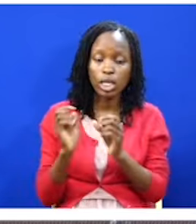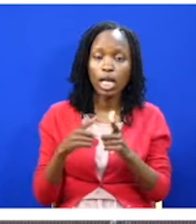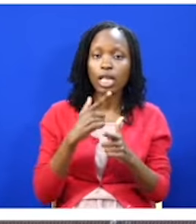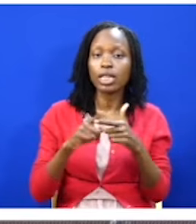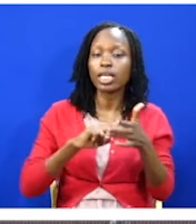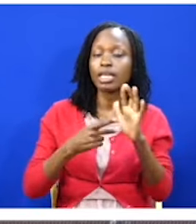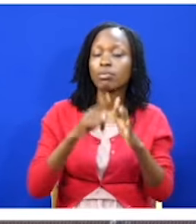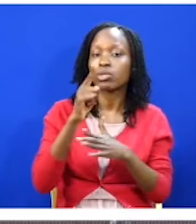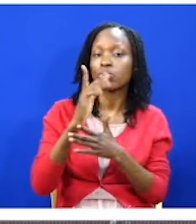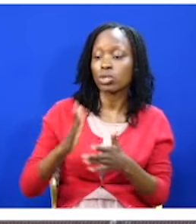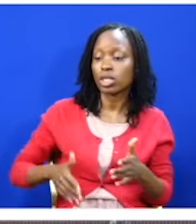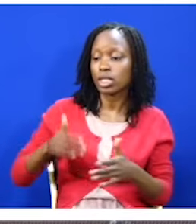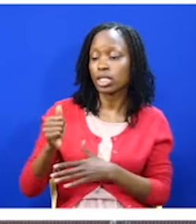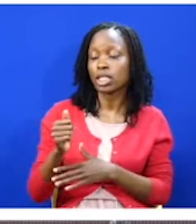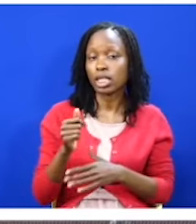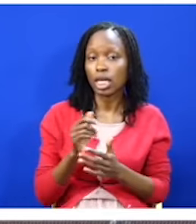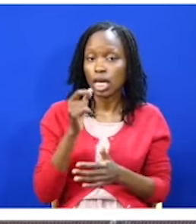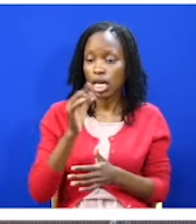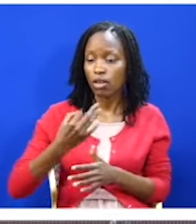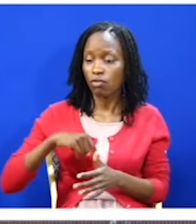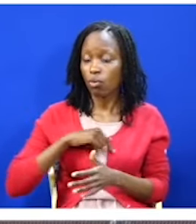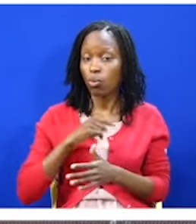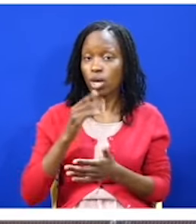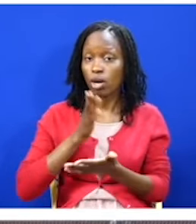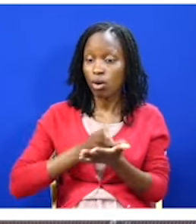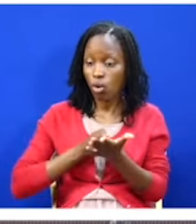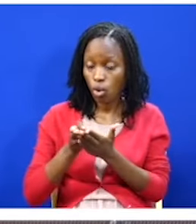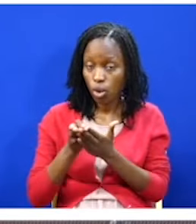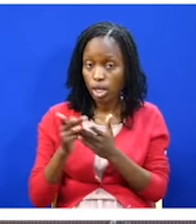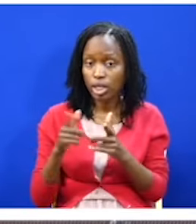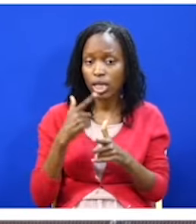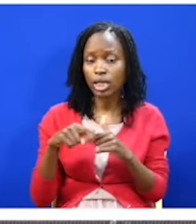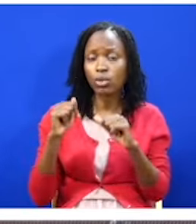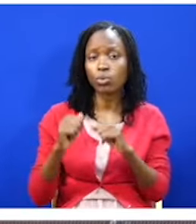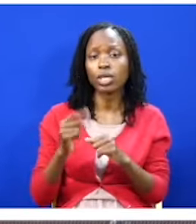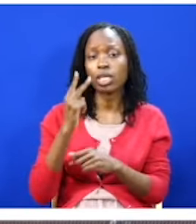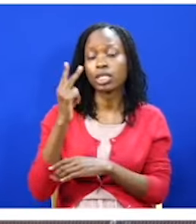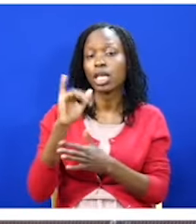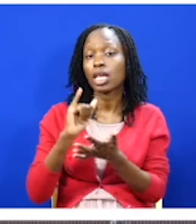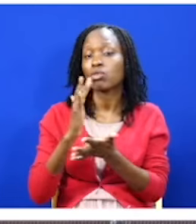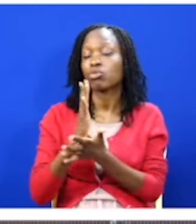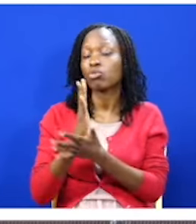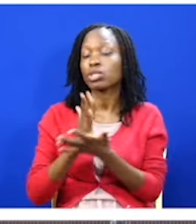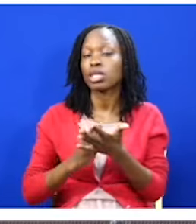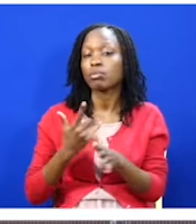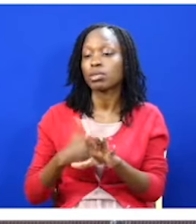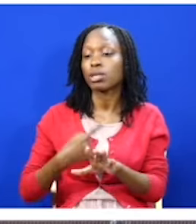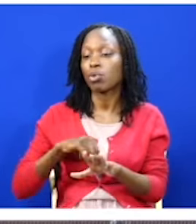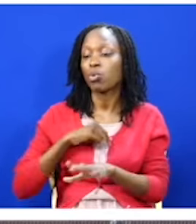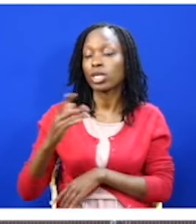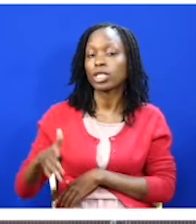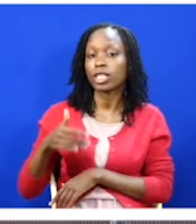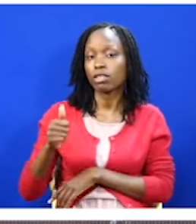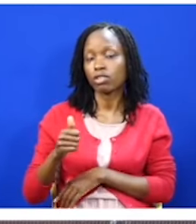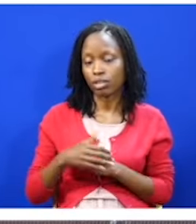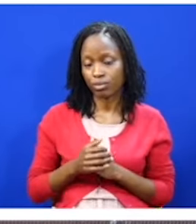selfish. And if we're all honest with ourselves, we all can see that sometimes we all struggle with this